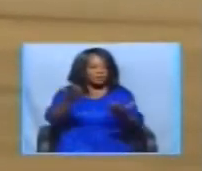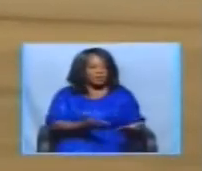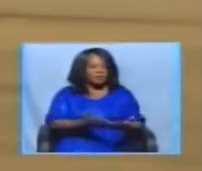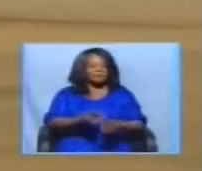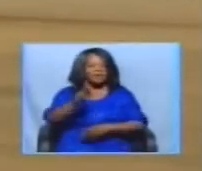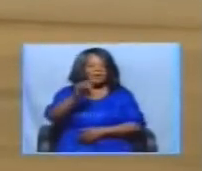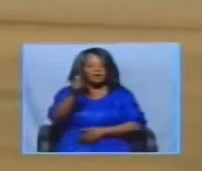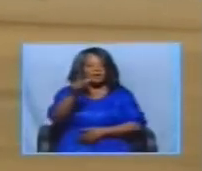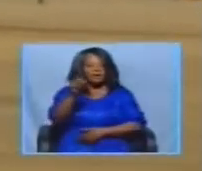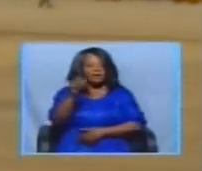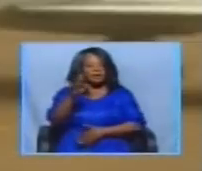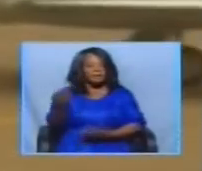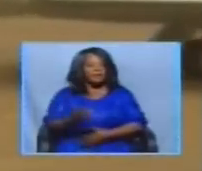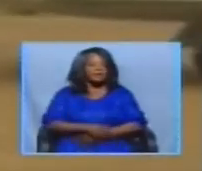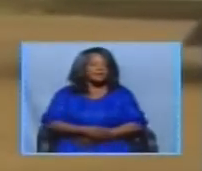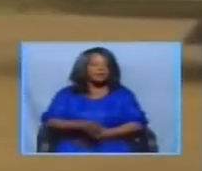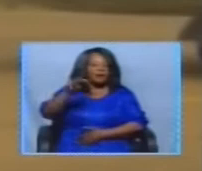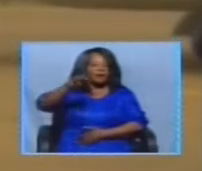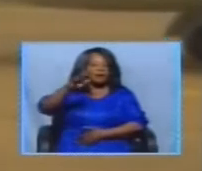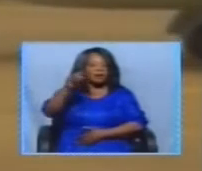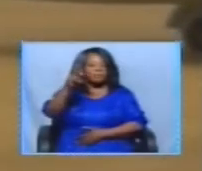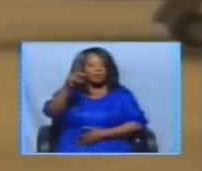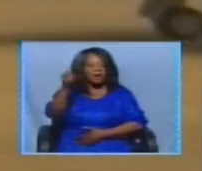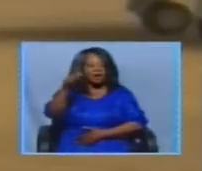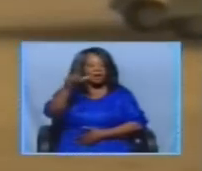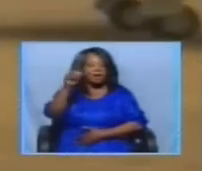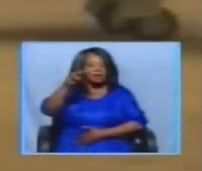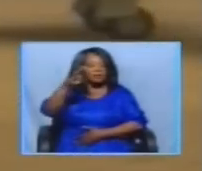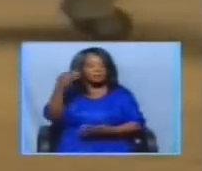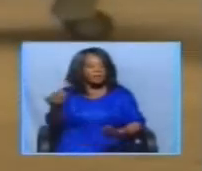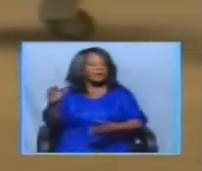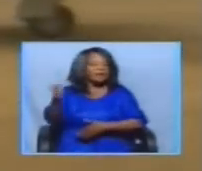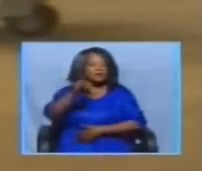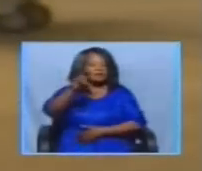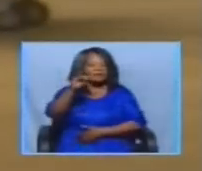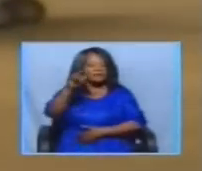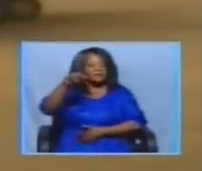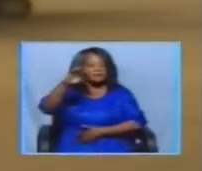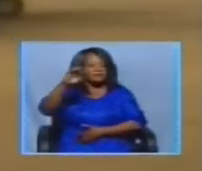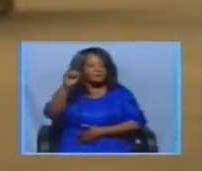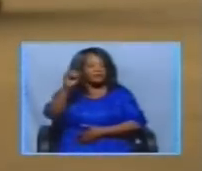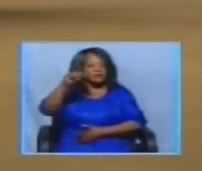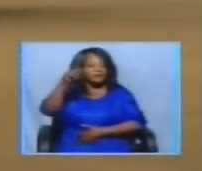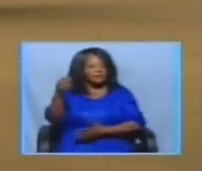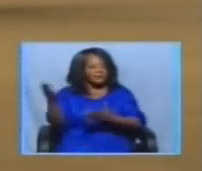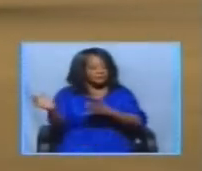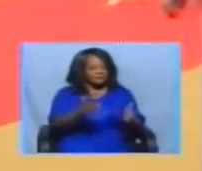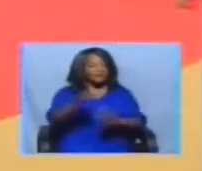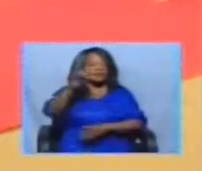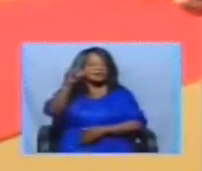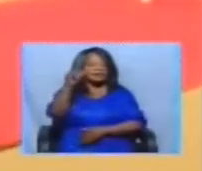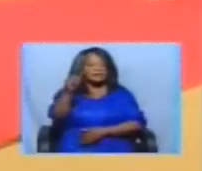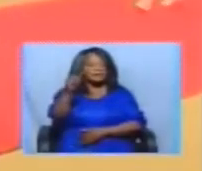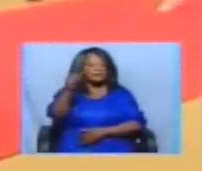Lusaka Province Minister Jaffin Mwakalombe, City Mayor Wilson Kalumba, Defense Permanent Secretary Stadi Mwale, and